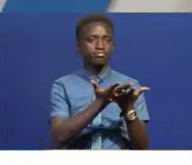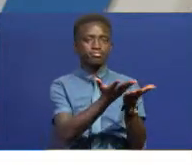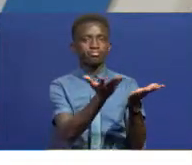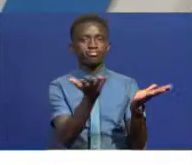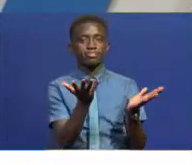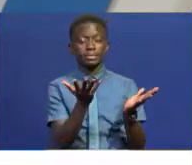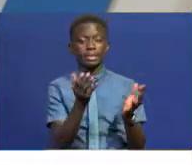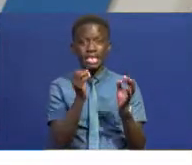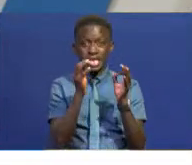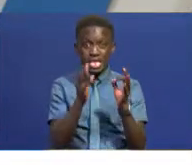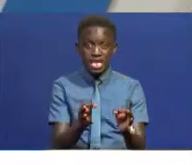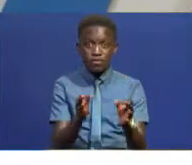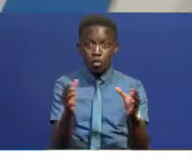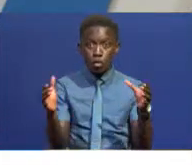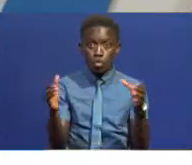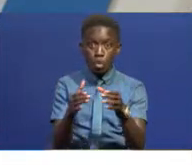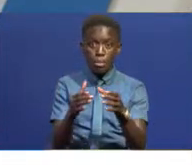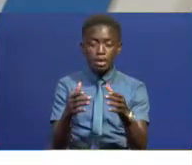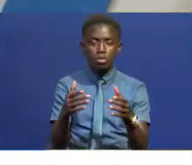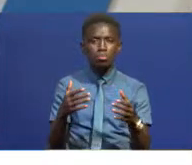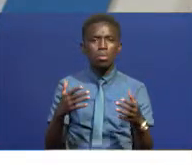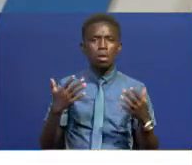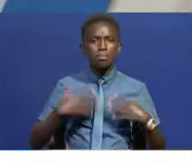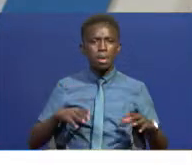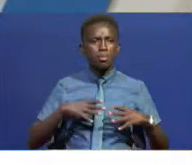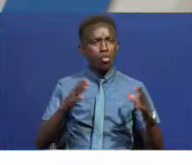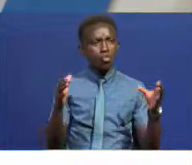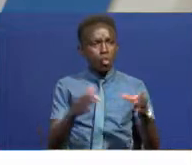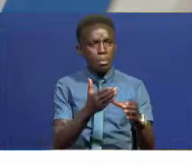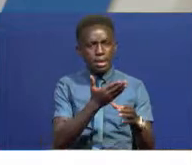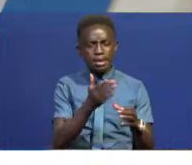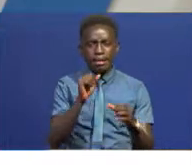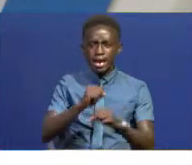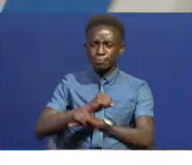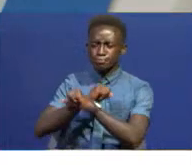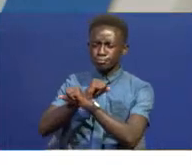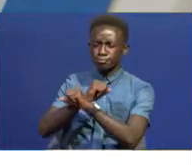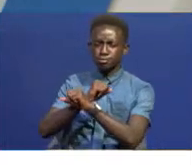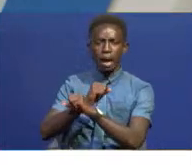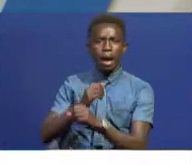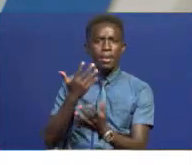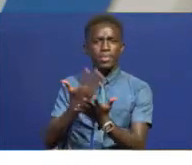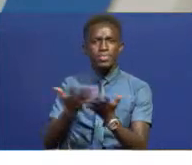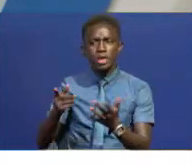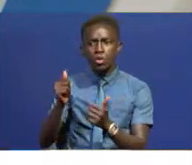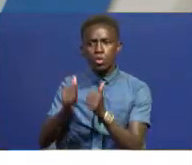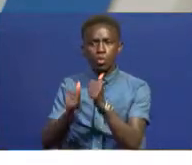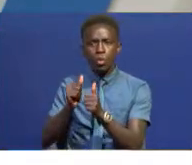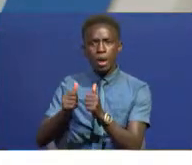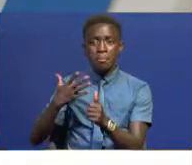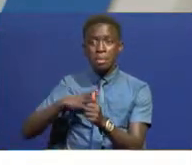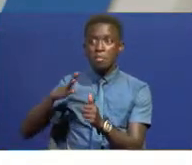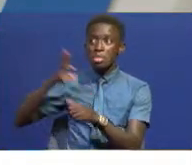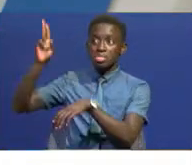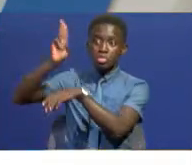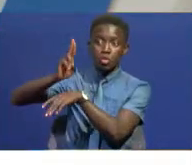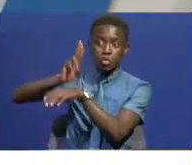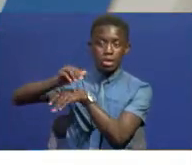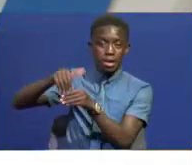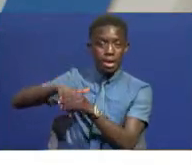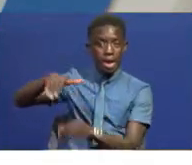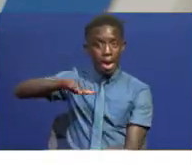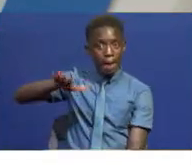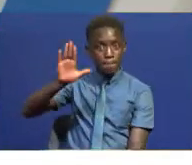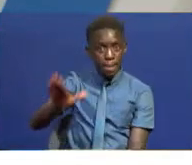safeguard the minerals that are being exploited within their area, they are going to, and how are they going to safeguard